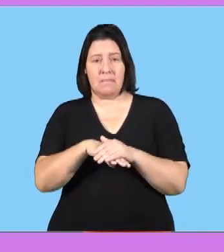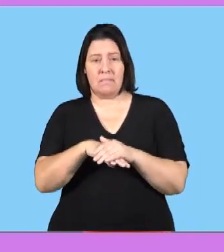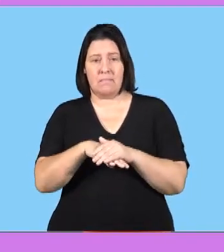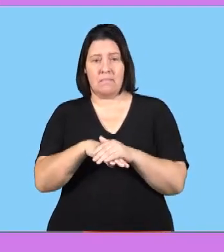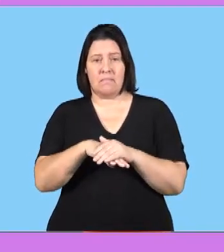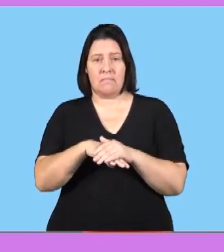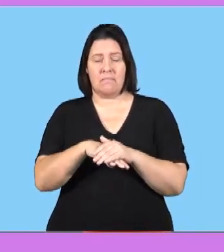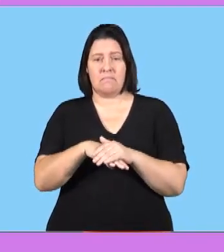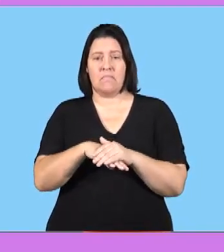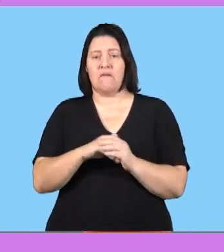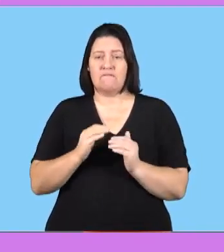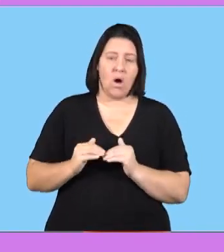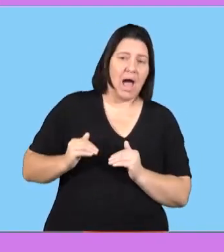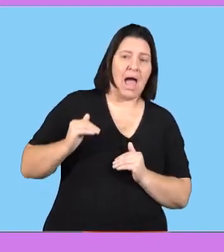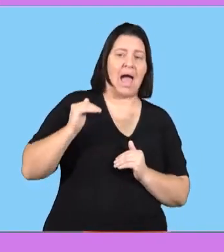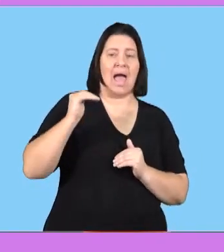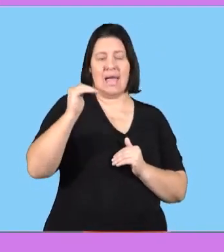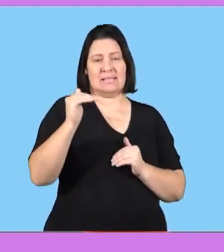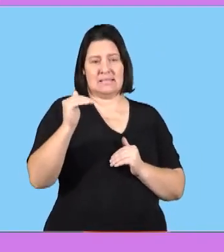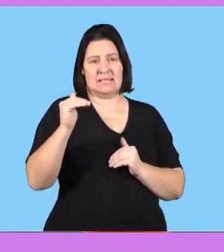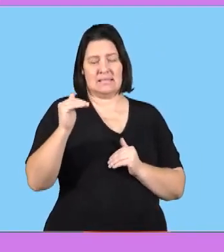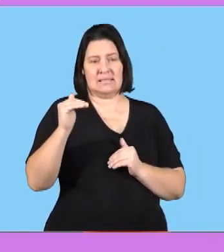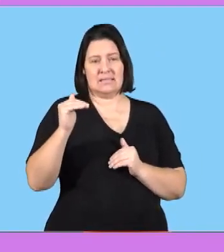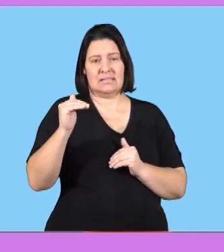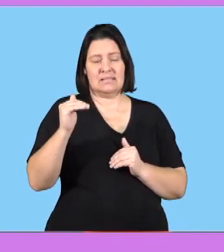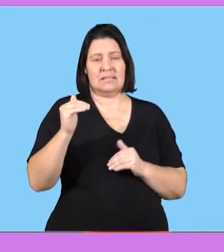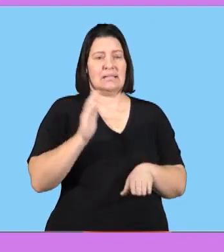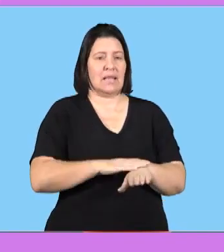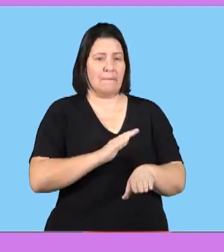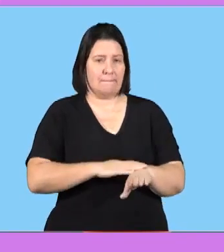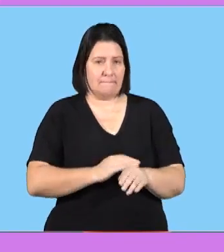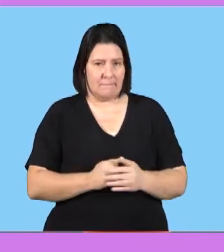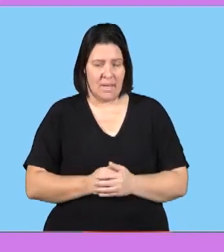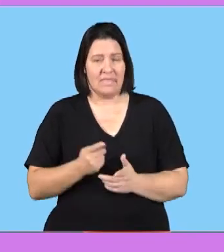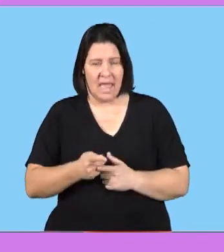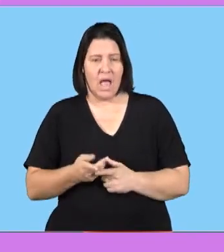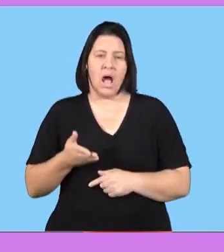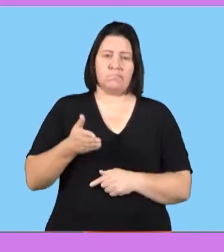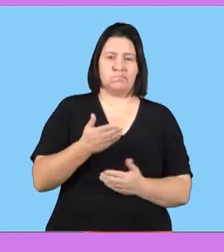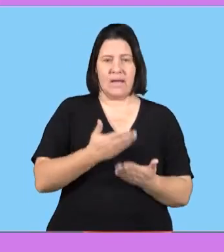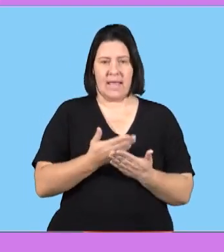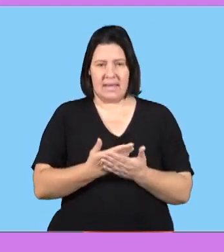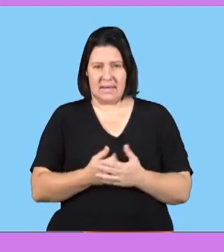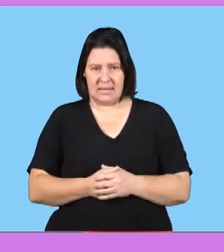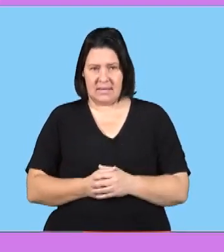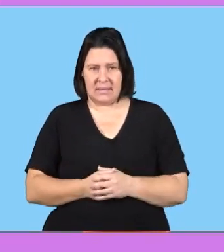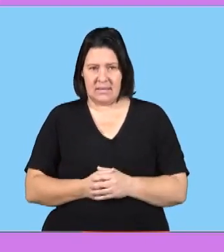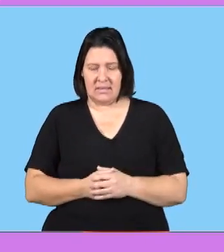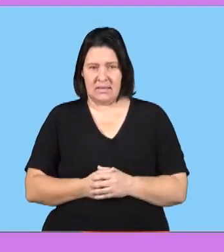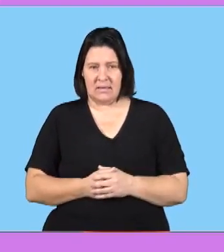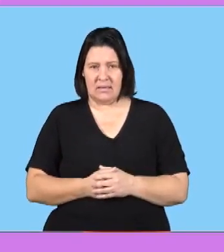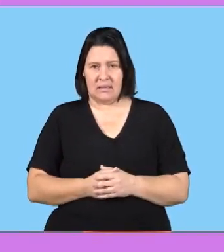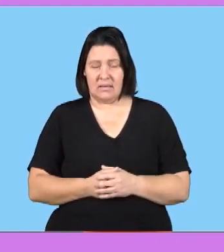to the highest or the most highest time they can spend. So